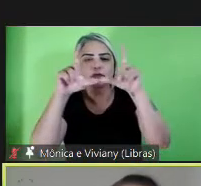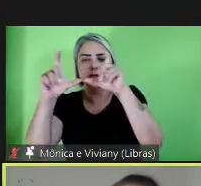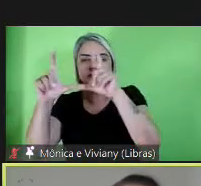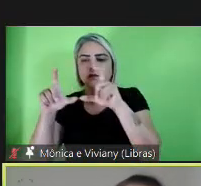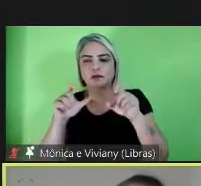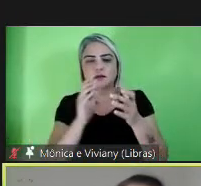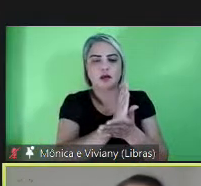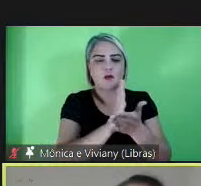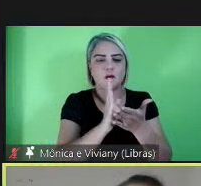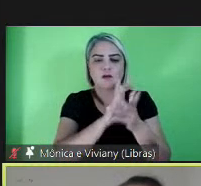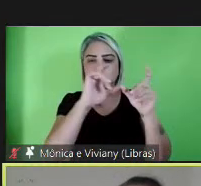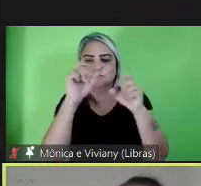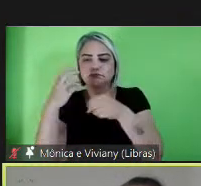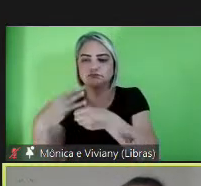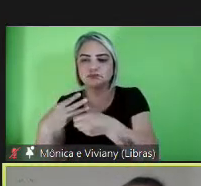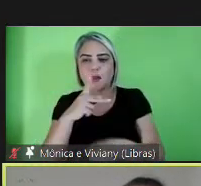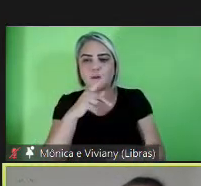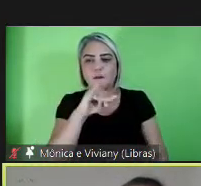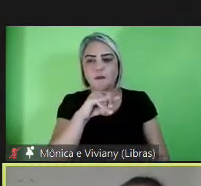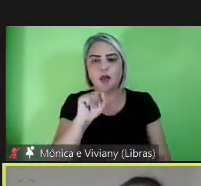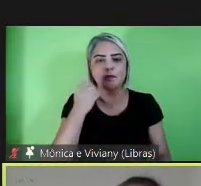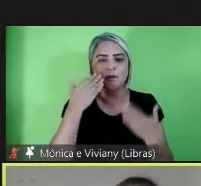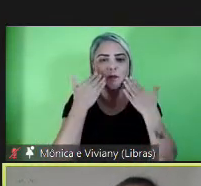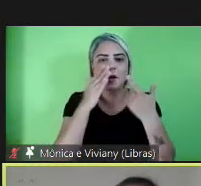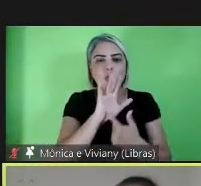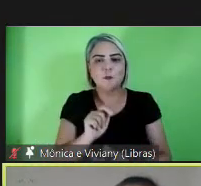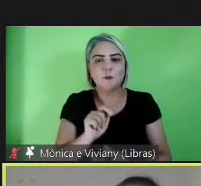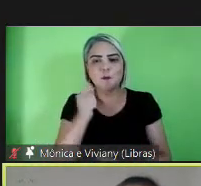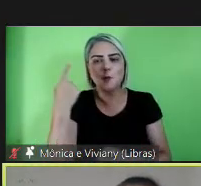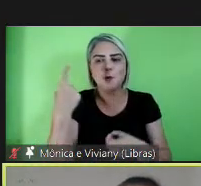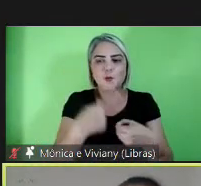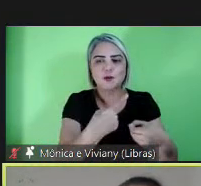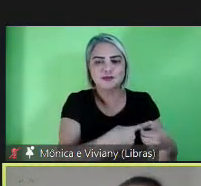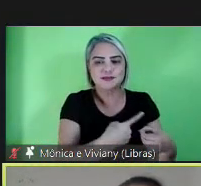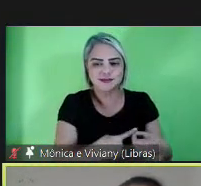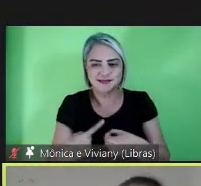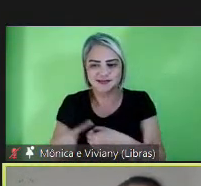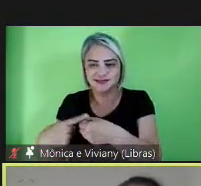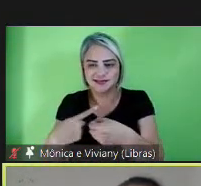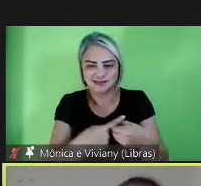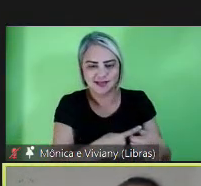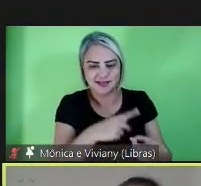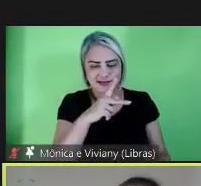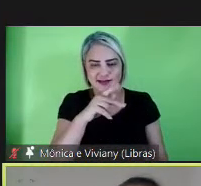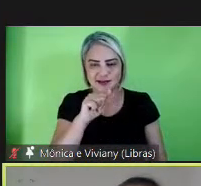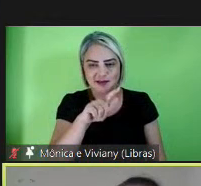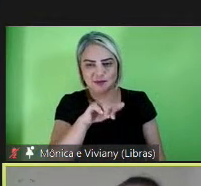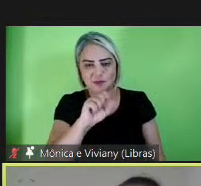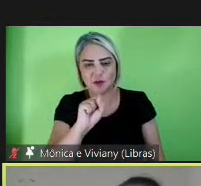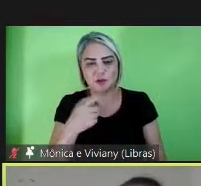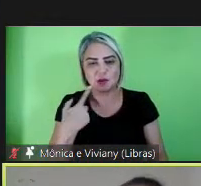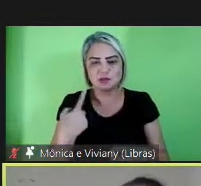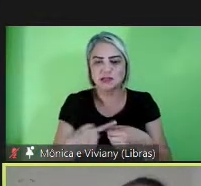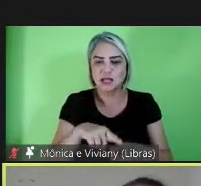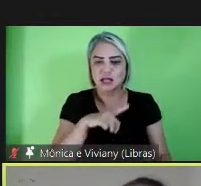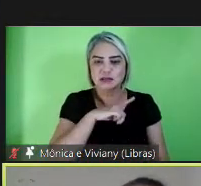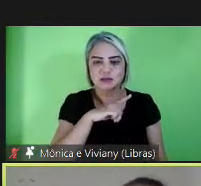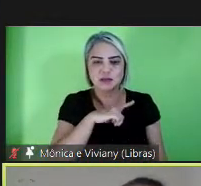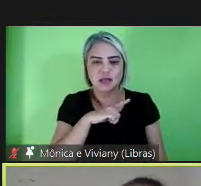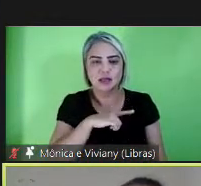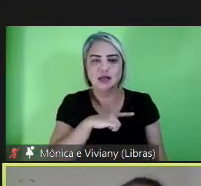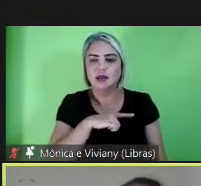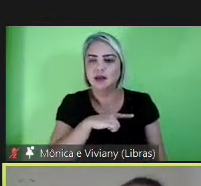Okay, I brought some pictures, the municipality here to show a little bit the face of Palmas, which